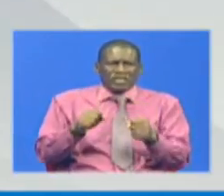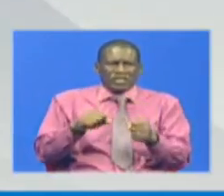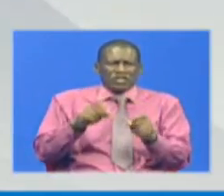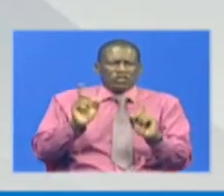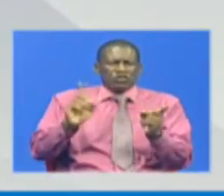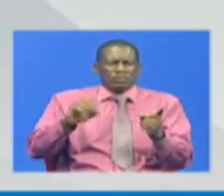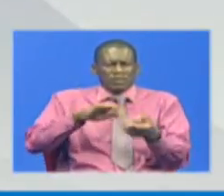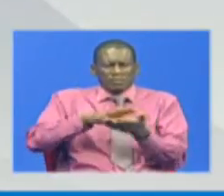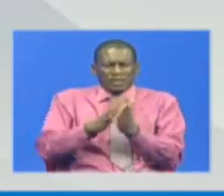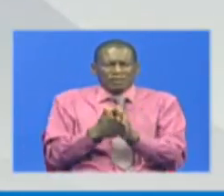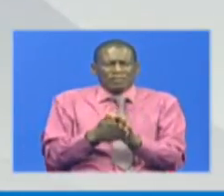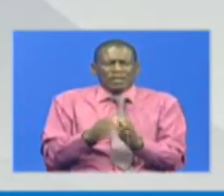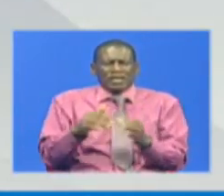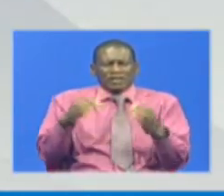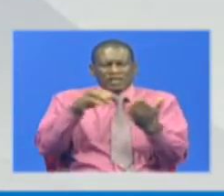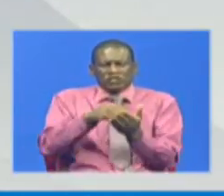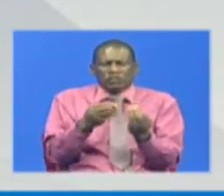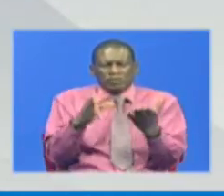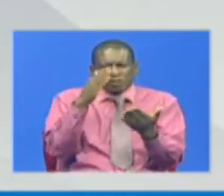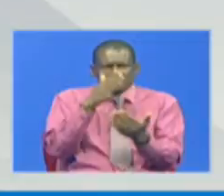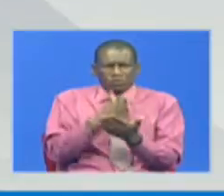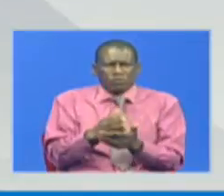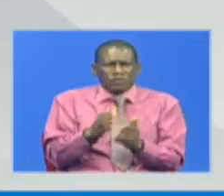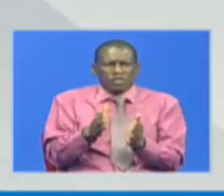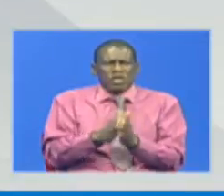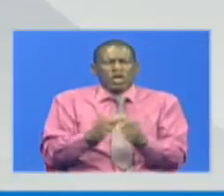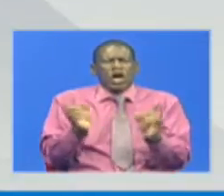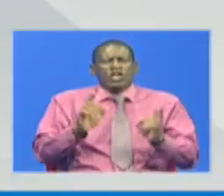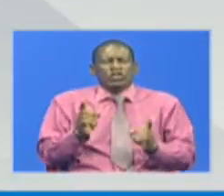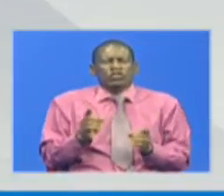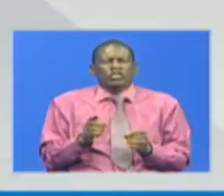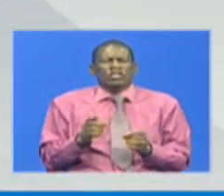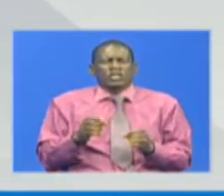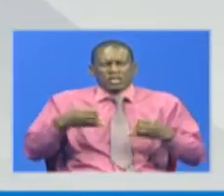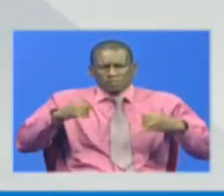of many promises but not much forthcoming?